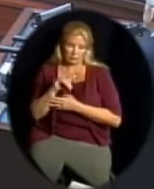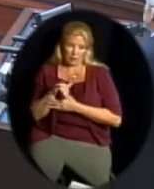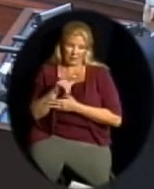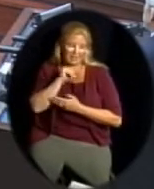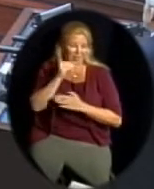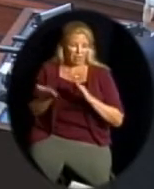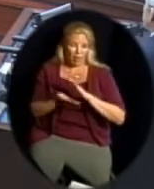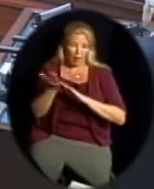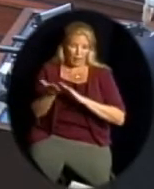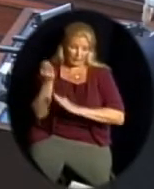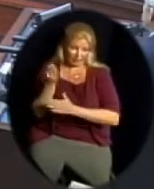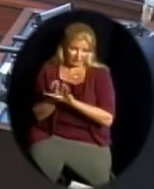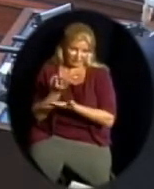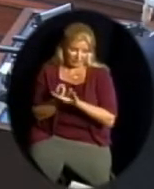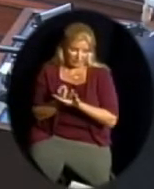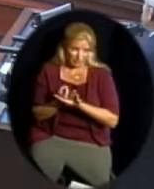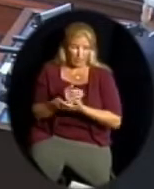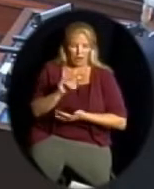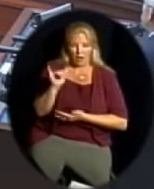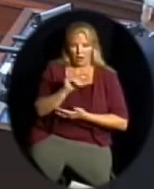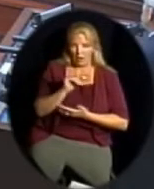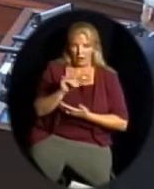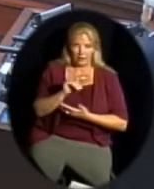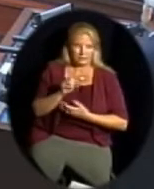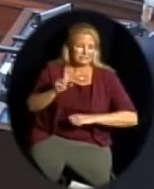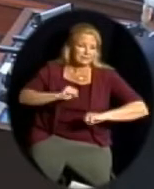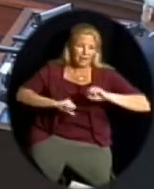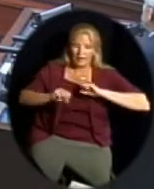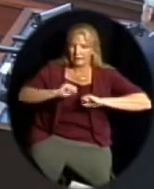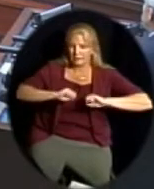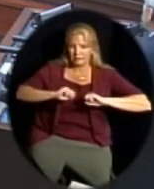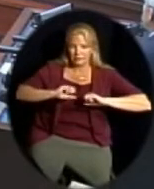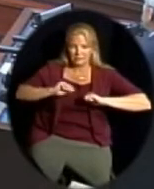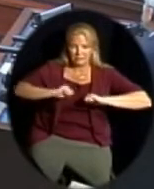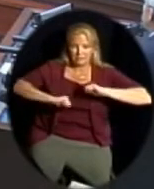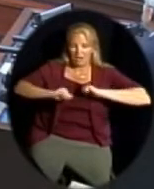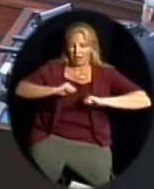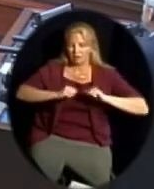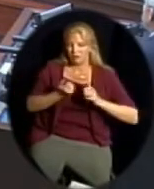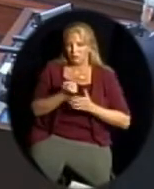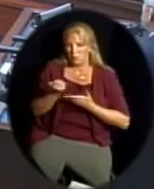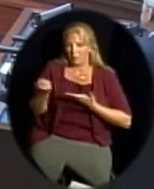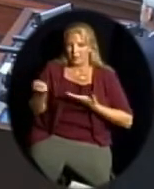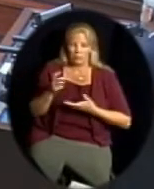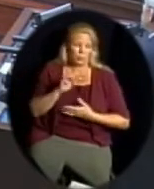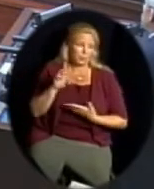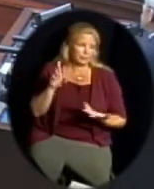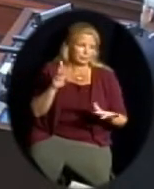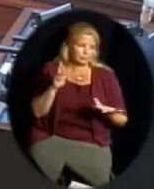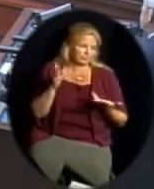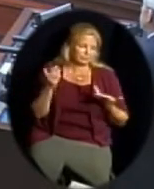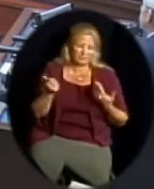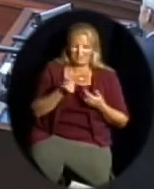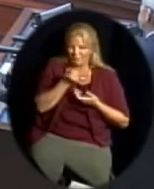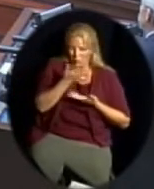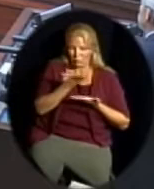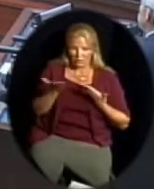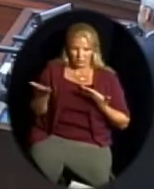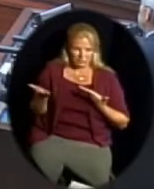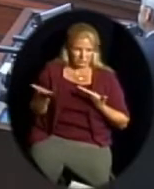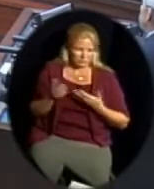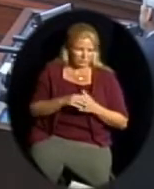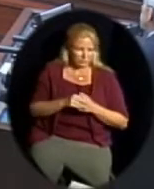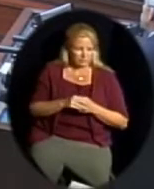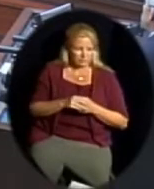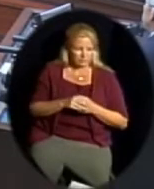things that wouldn't reach the level that the bond task force had taken a look at that we sustain through a capital outlay mill levy every year.